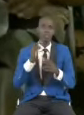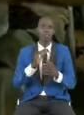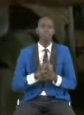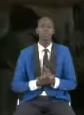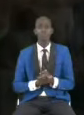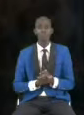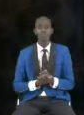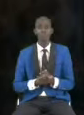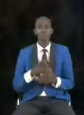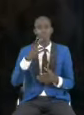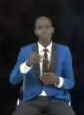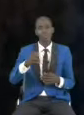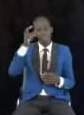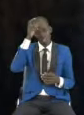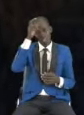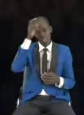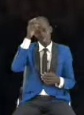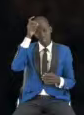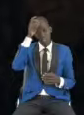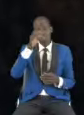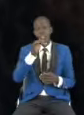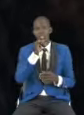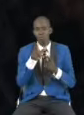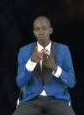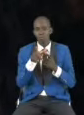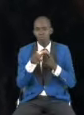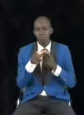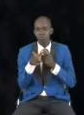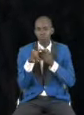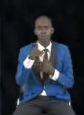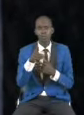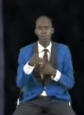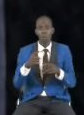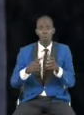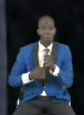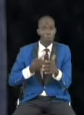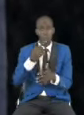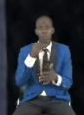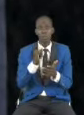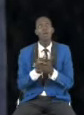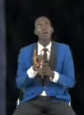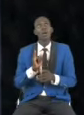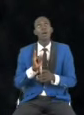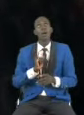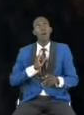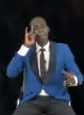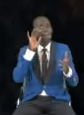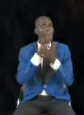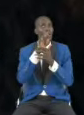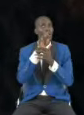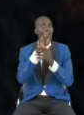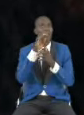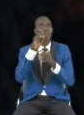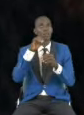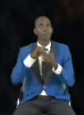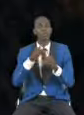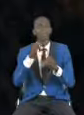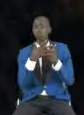is running after you, as you say, I believe in the blood of the Lamb, that devil will